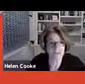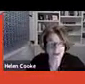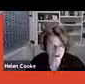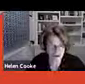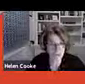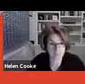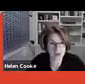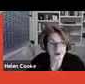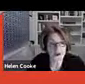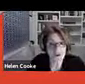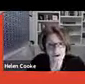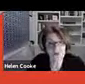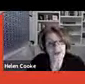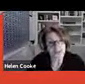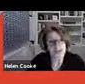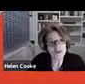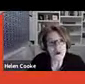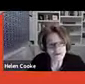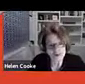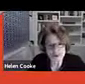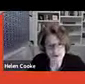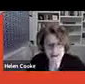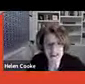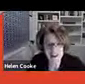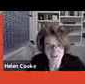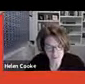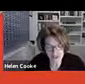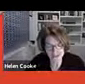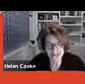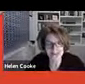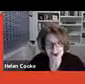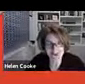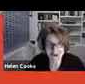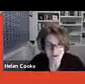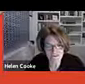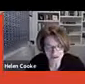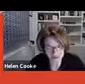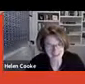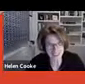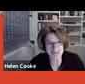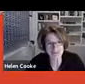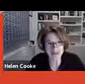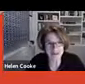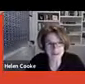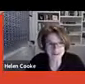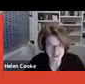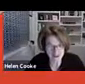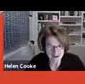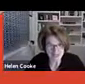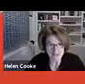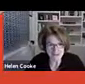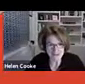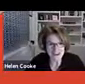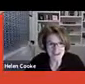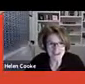to be joining you for your afternoon. It's our morning. It's five o'clock in the morning here, so it was a very early start.